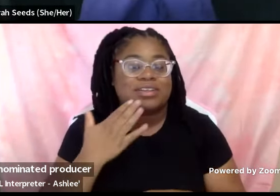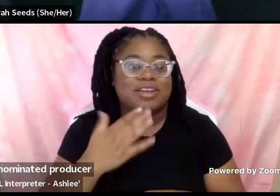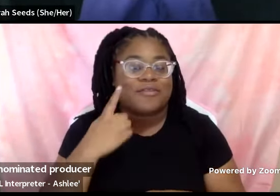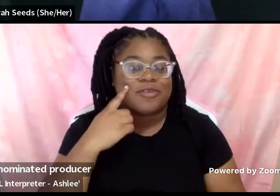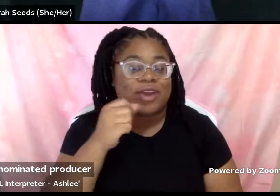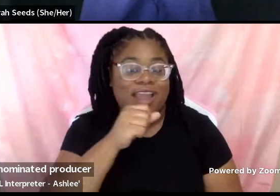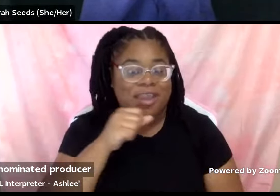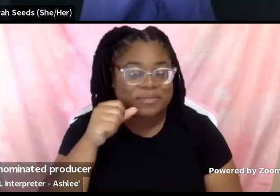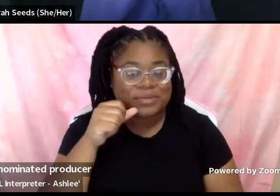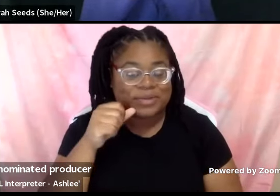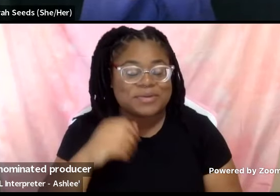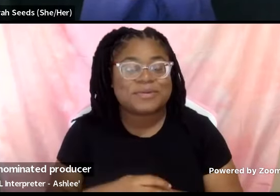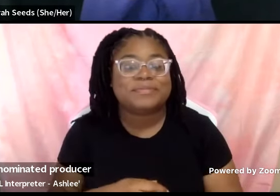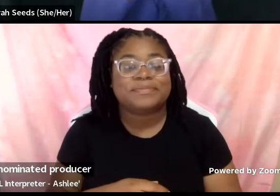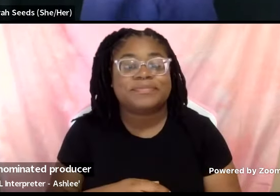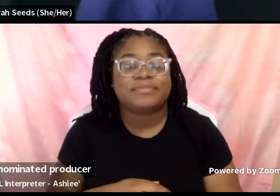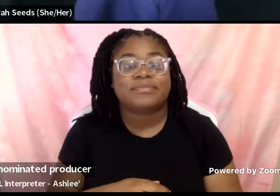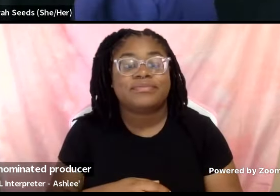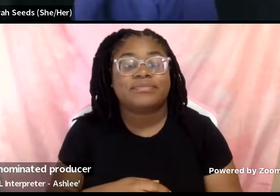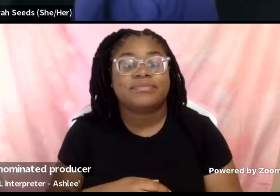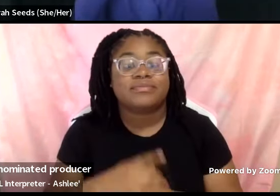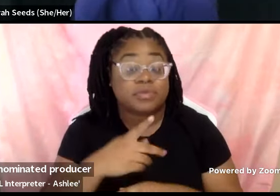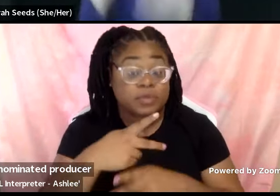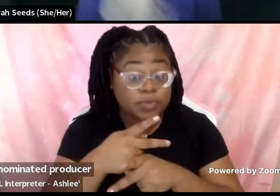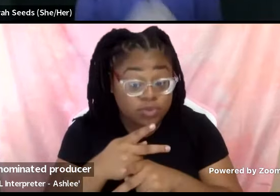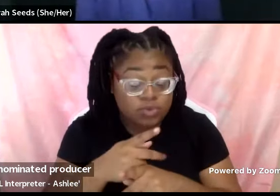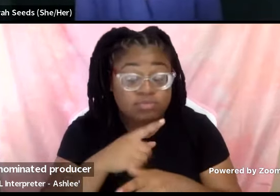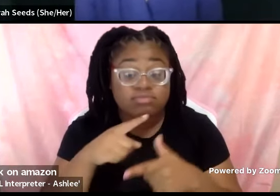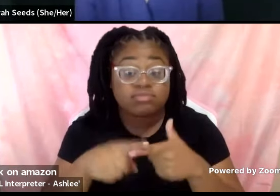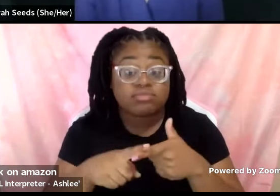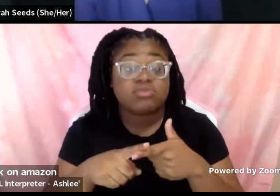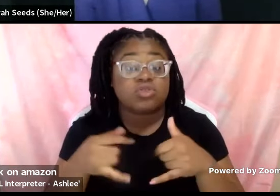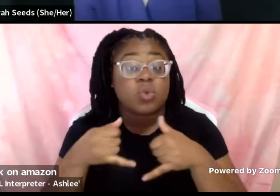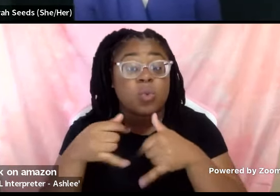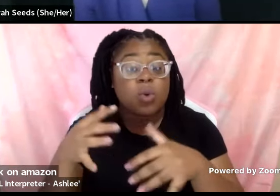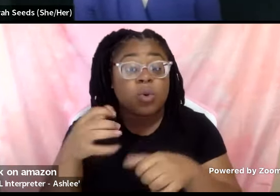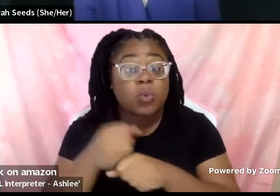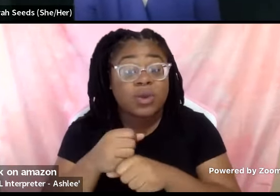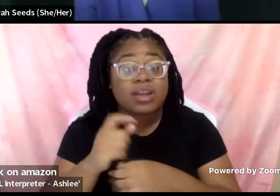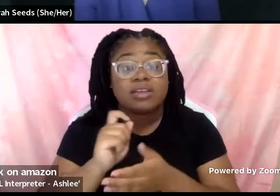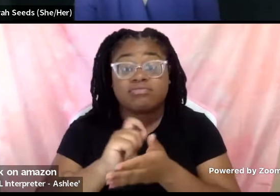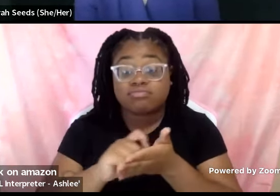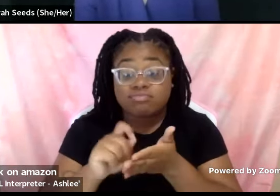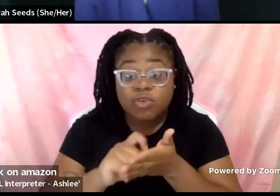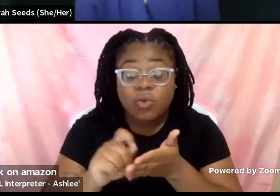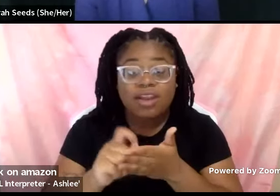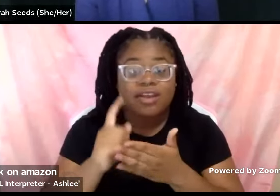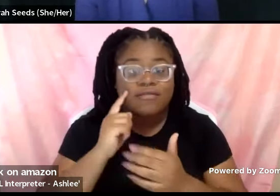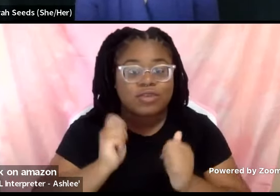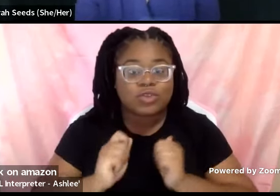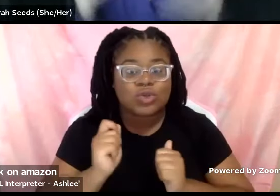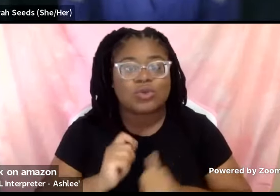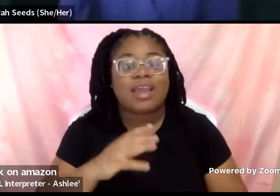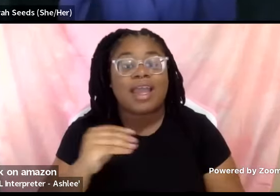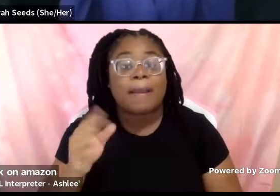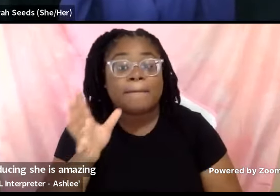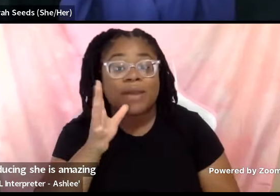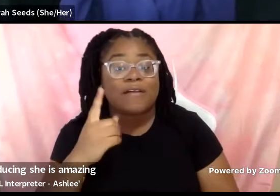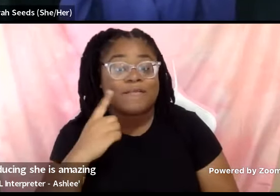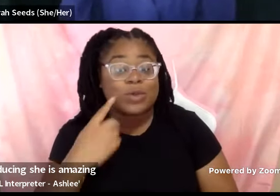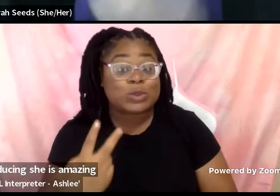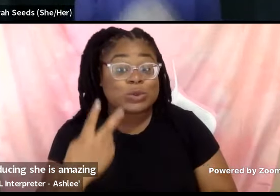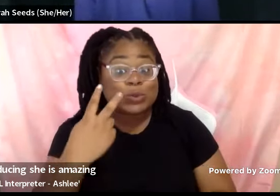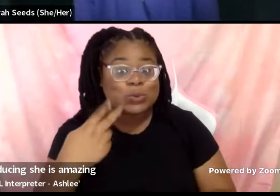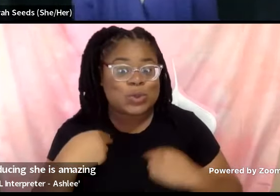Life. In addition to producing, Lindsay is an award-winning screenwriter and mother's 2 human children. She is a